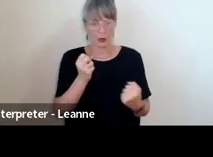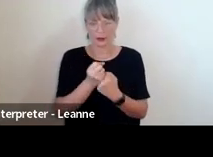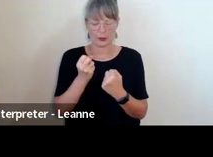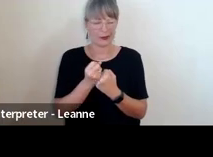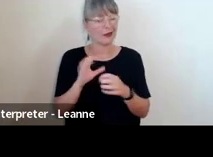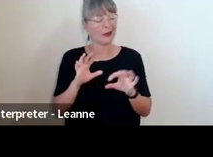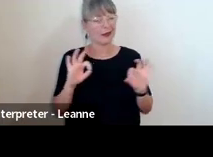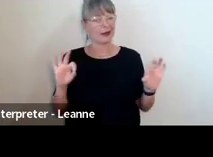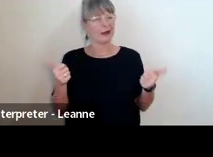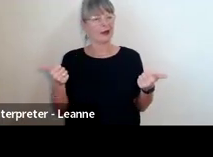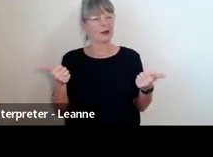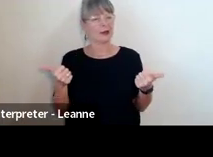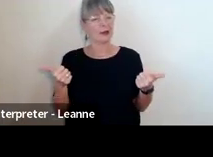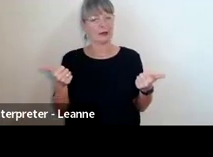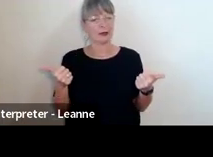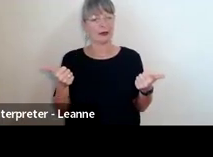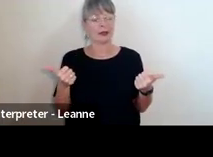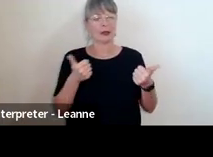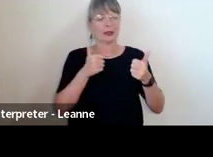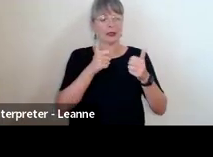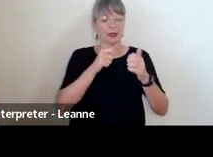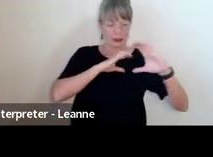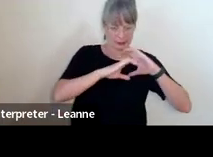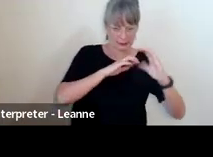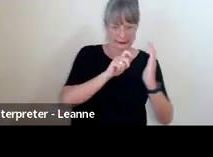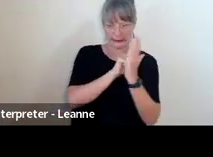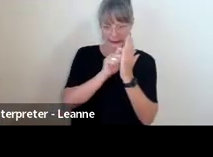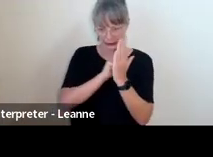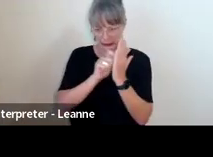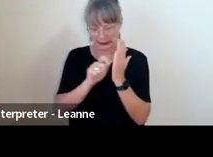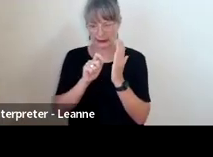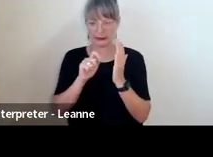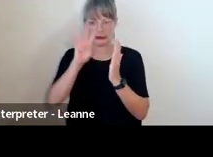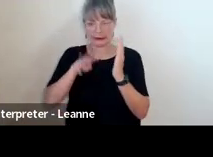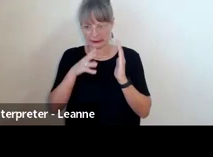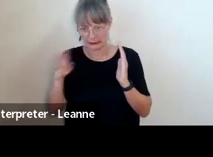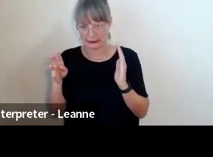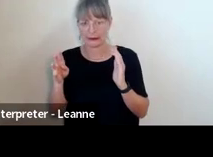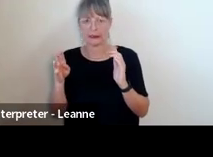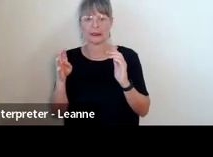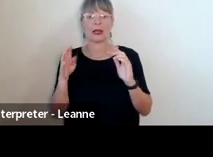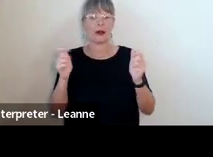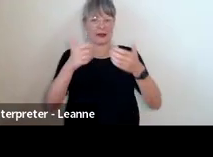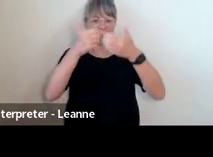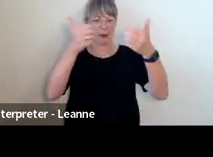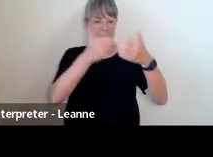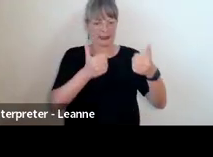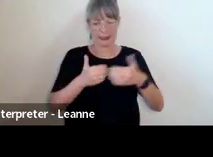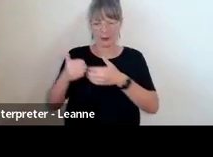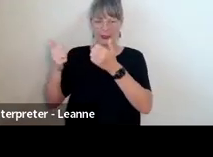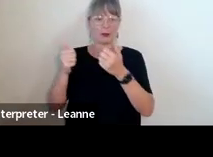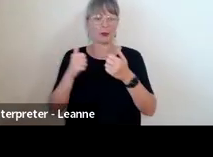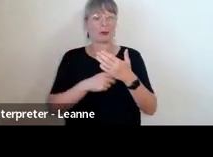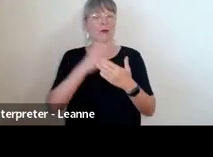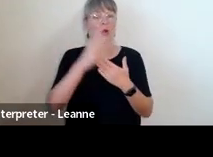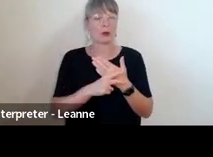Currently, communication, scheduling, note-taking, and day-to-day organisation are all happening across separate platforms. So the idea for